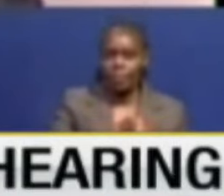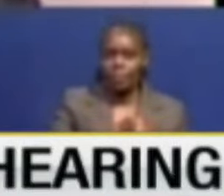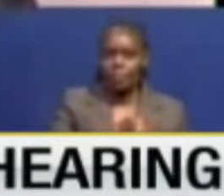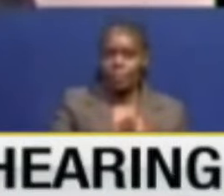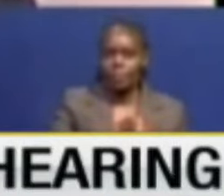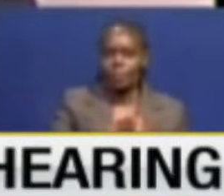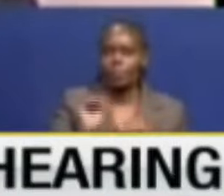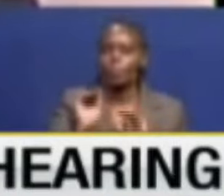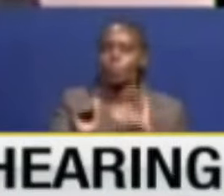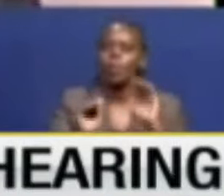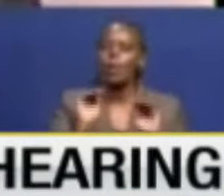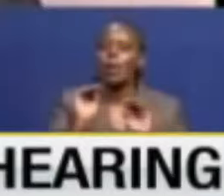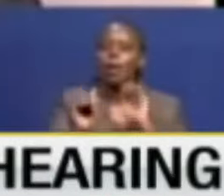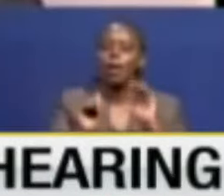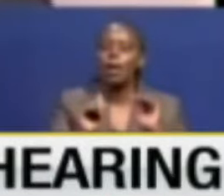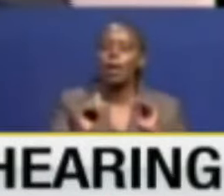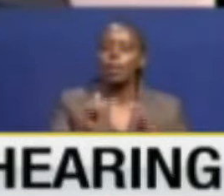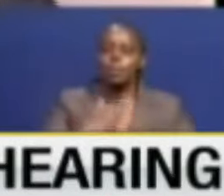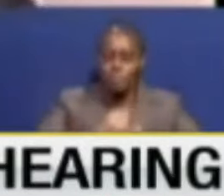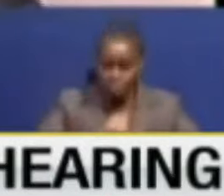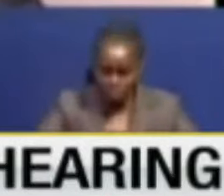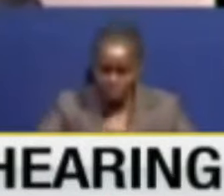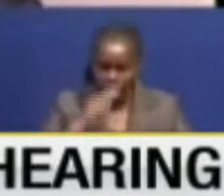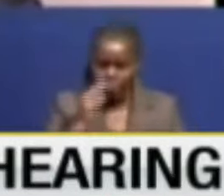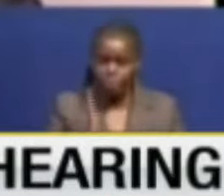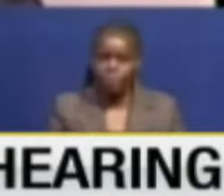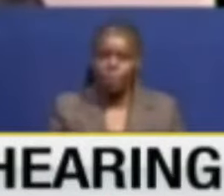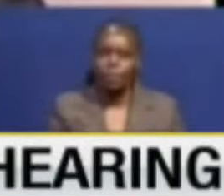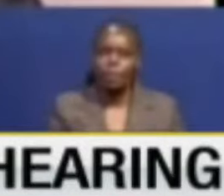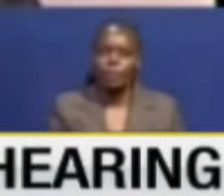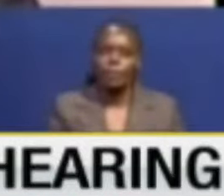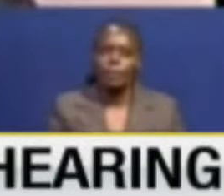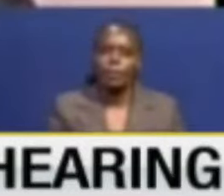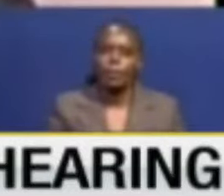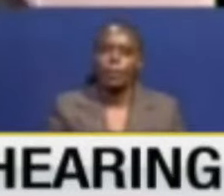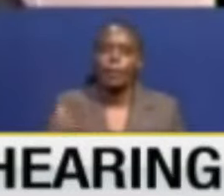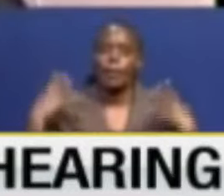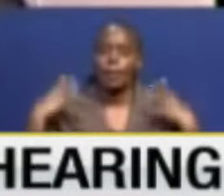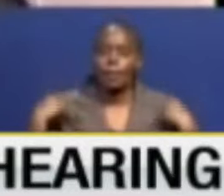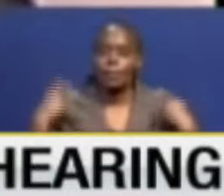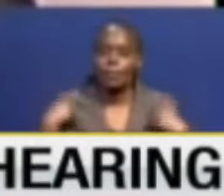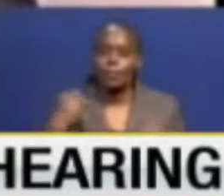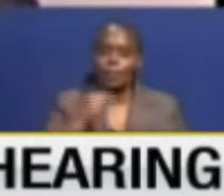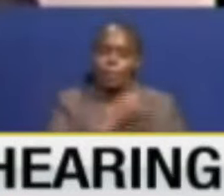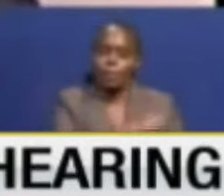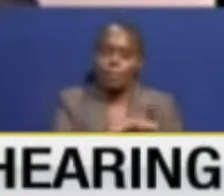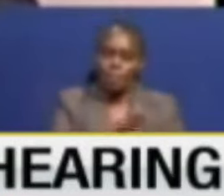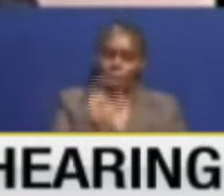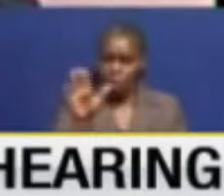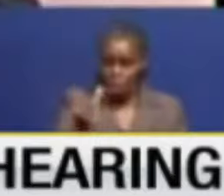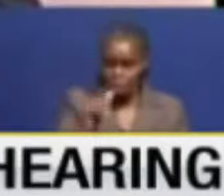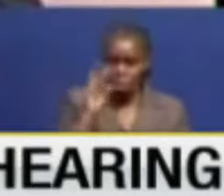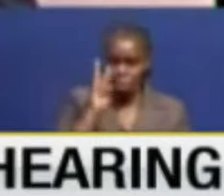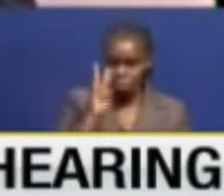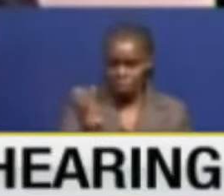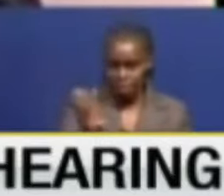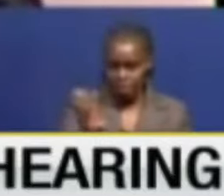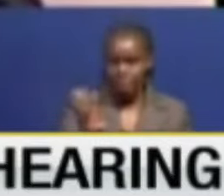We sought the indulgence of this Honorable Speaker to exercise its powers to summon a